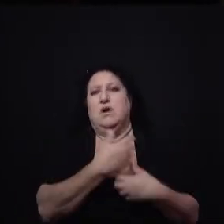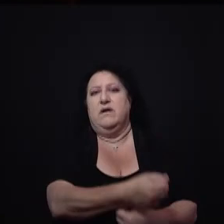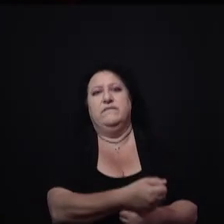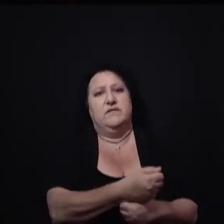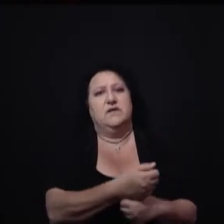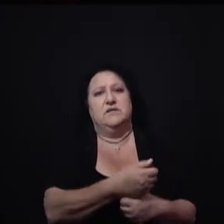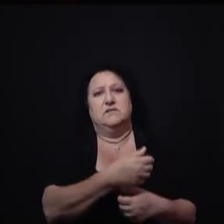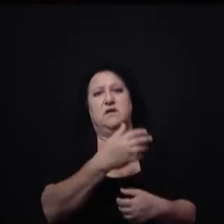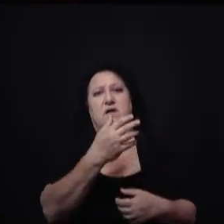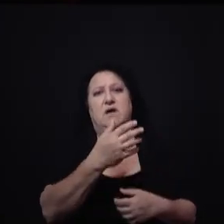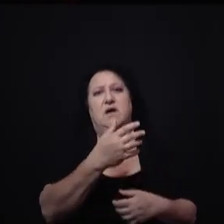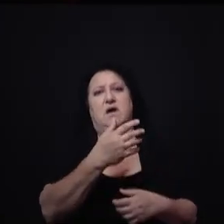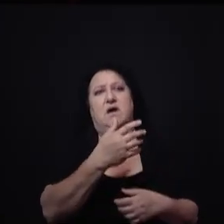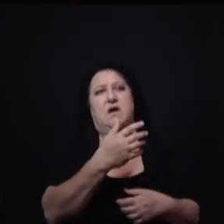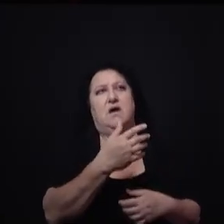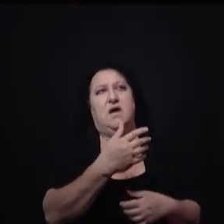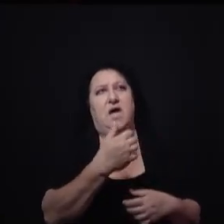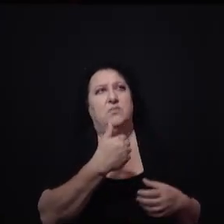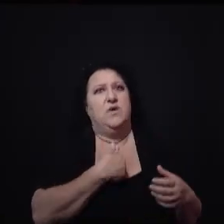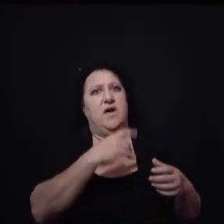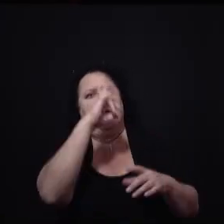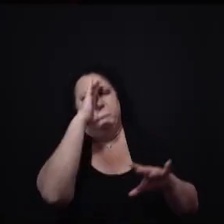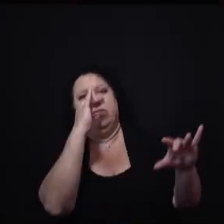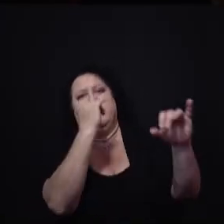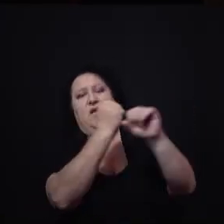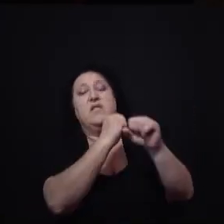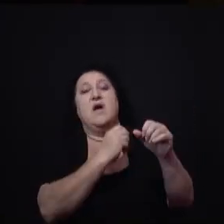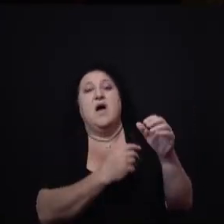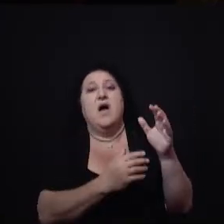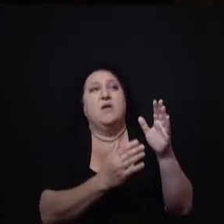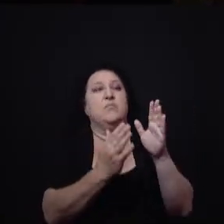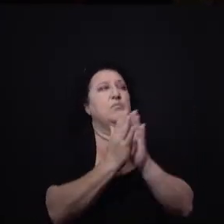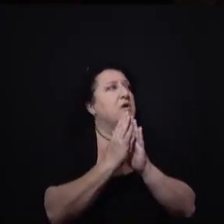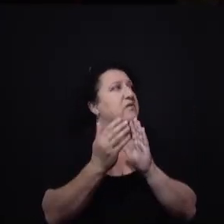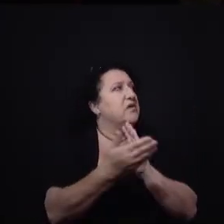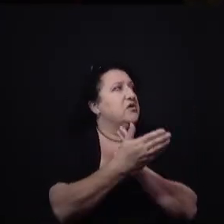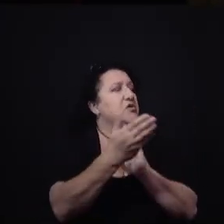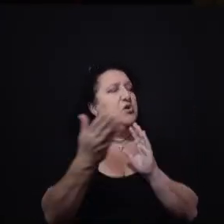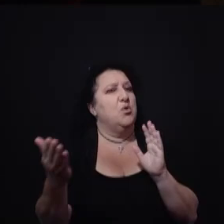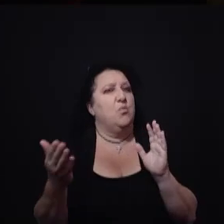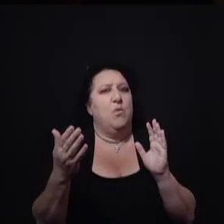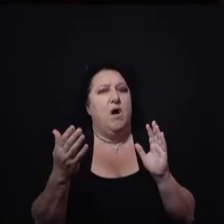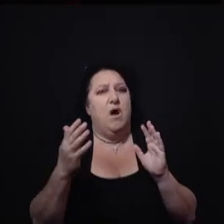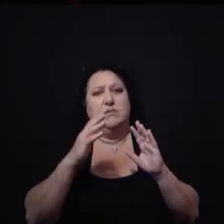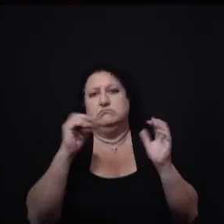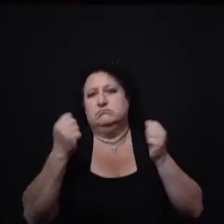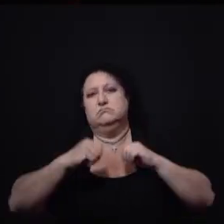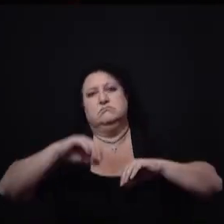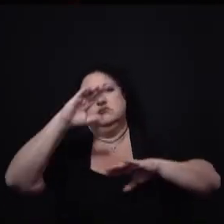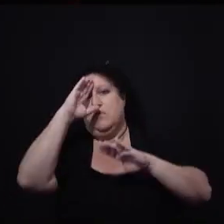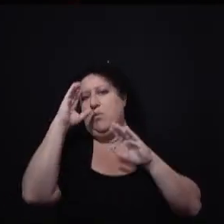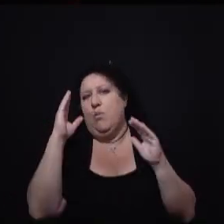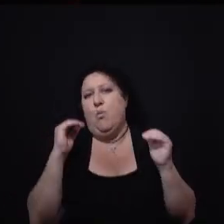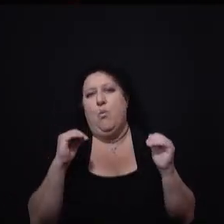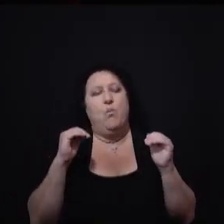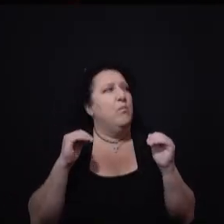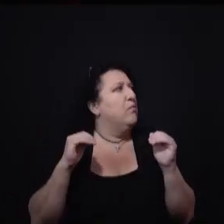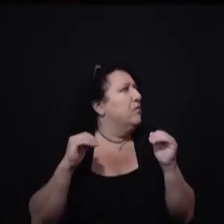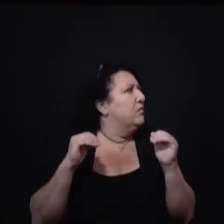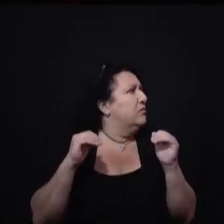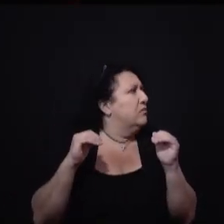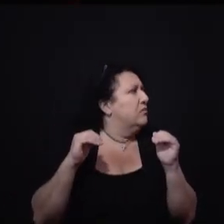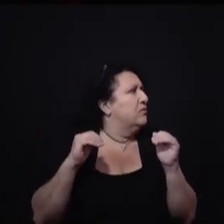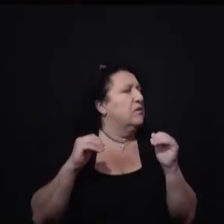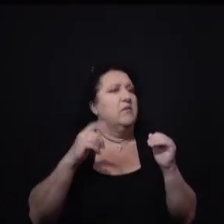therefore, that you may not lose heart over my sufferings for you, for they are your